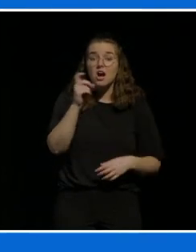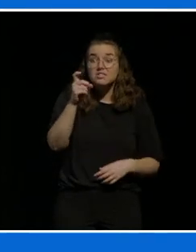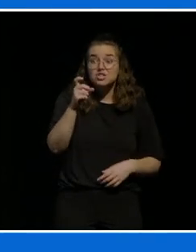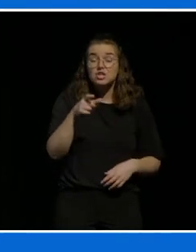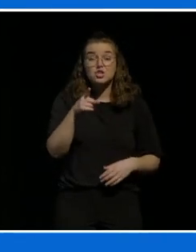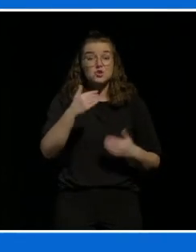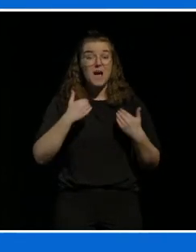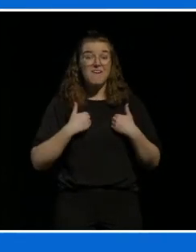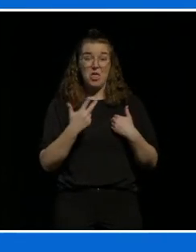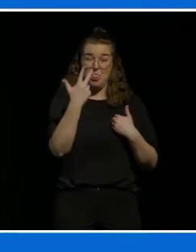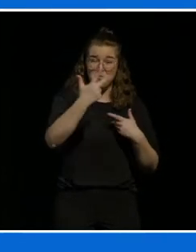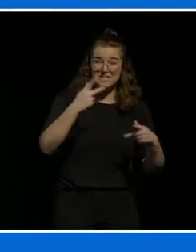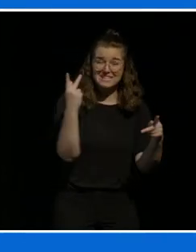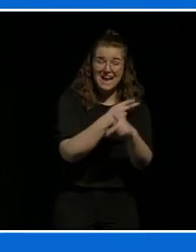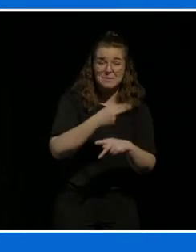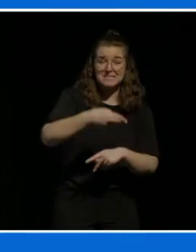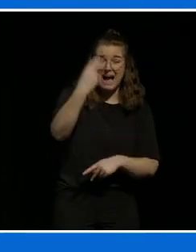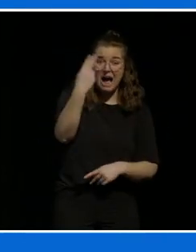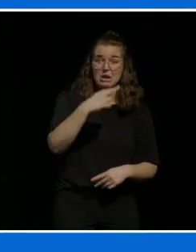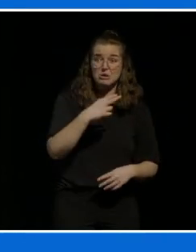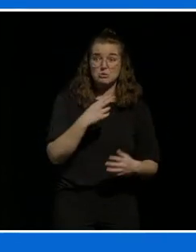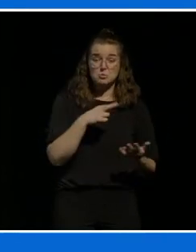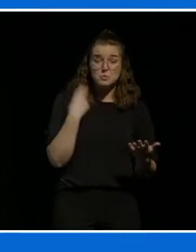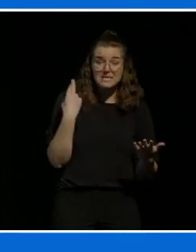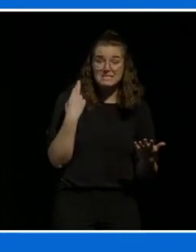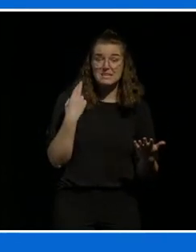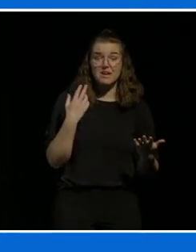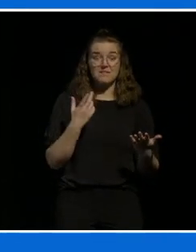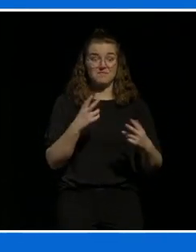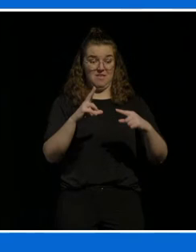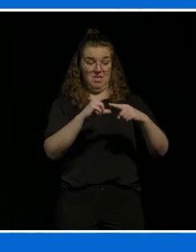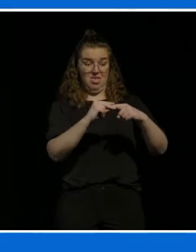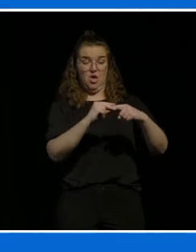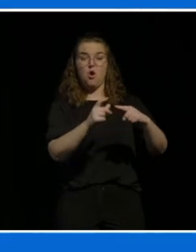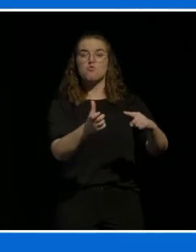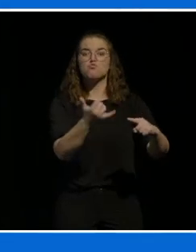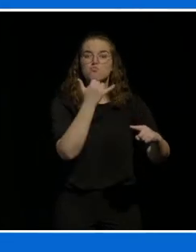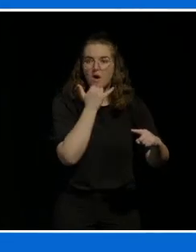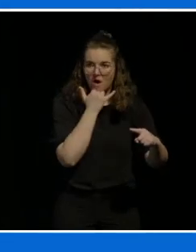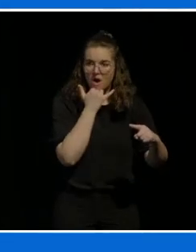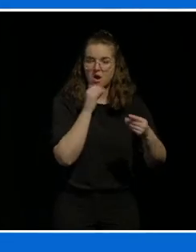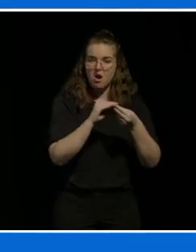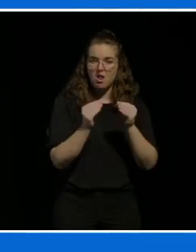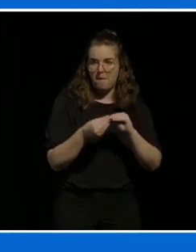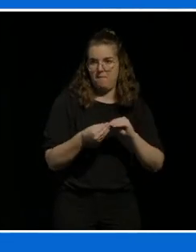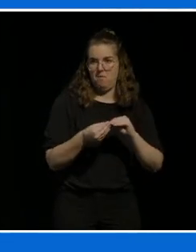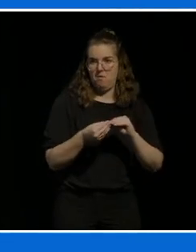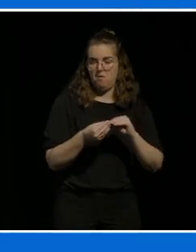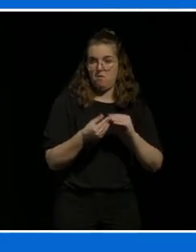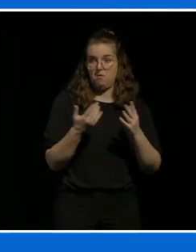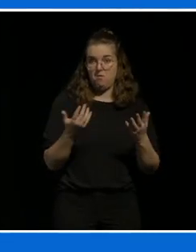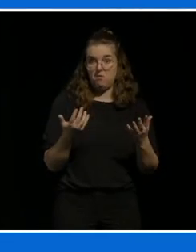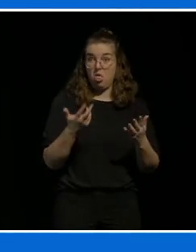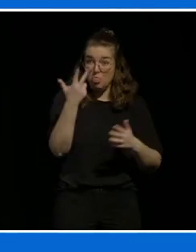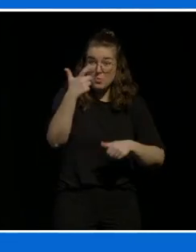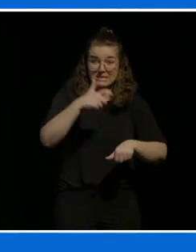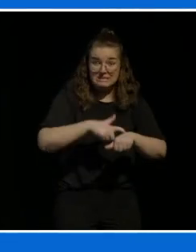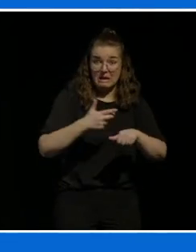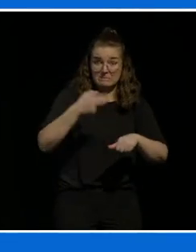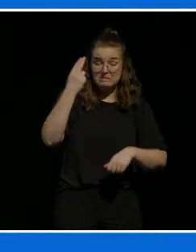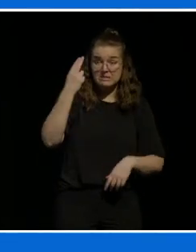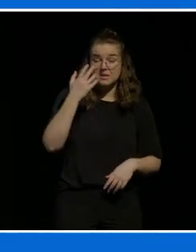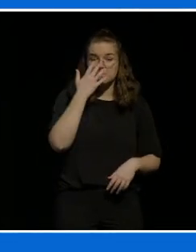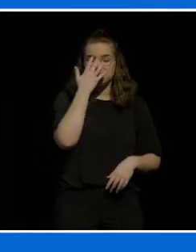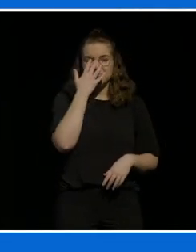3 times higher likelihood than someone with lighter skin, of incorrectly having it read on your body. That had clinical significance for